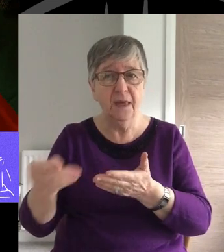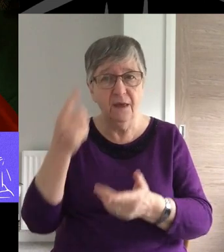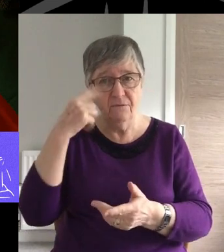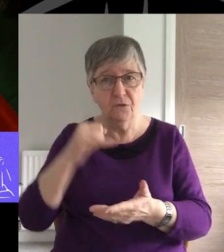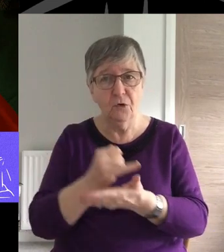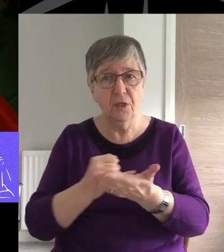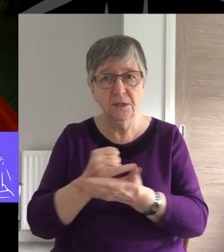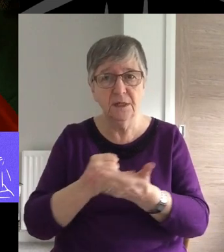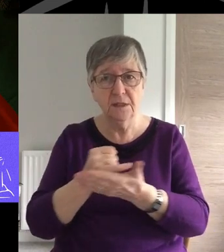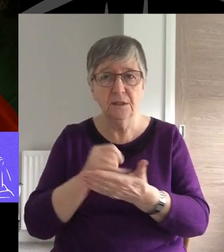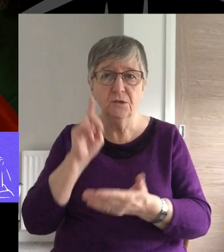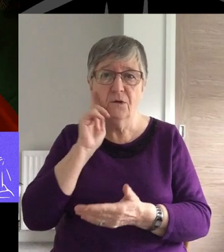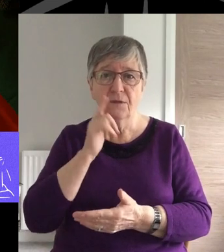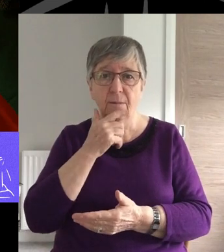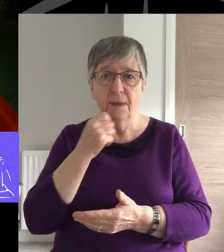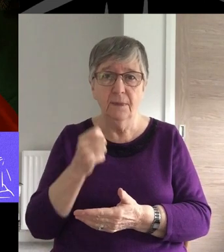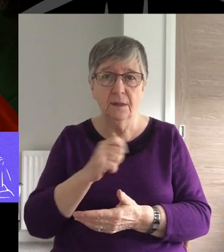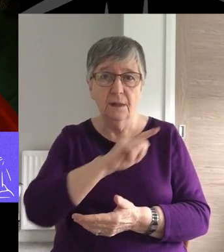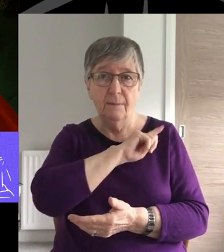people.